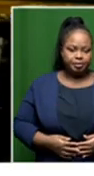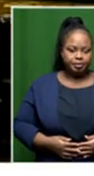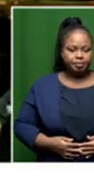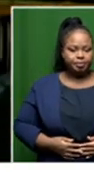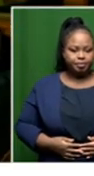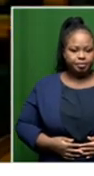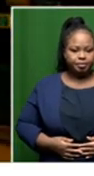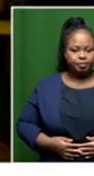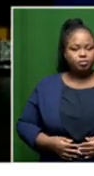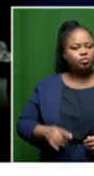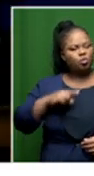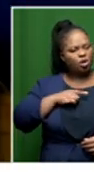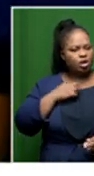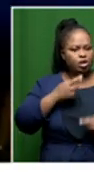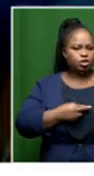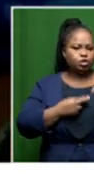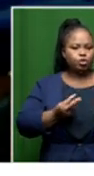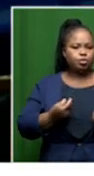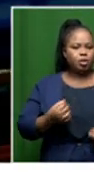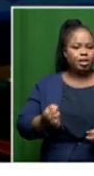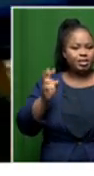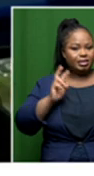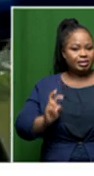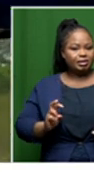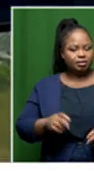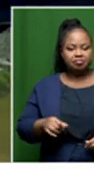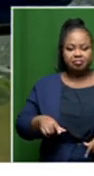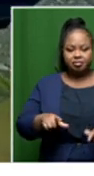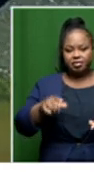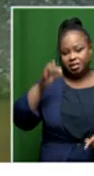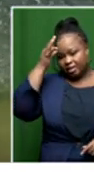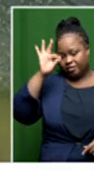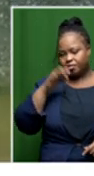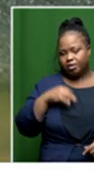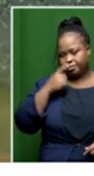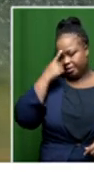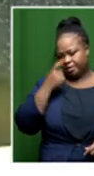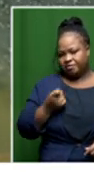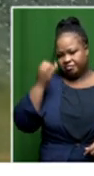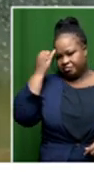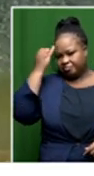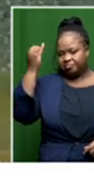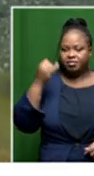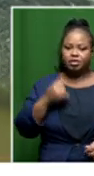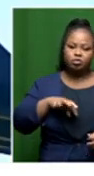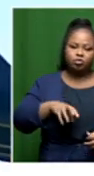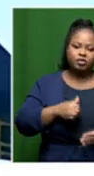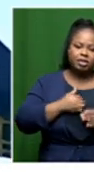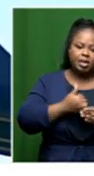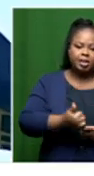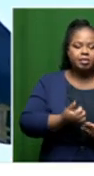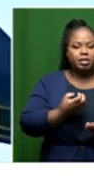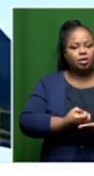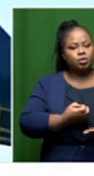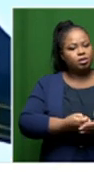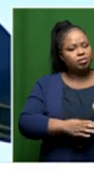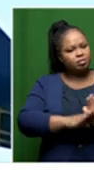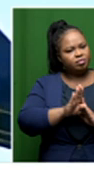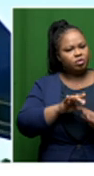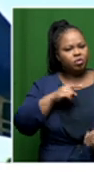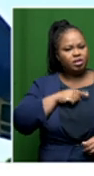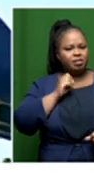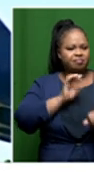operations here through renewable power the limpupper government believes that the innovation will help the province economy recover